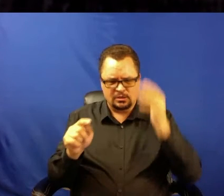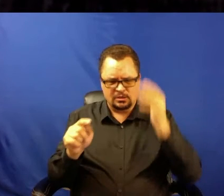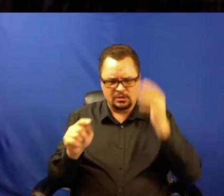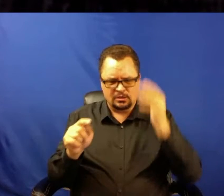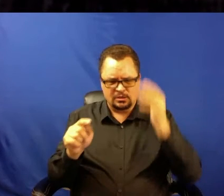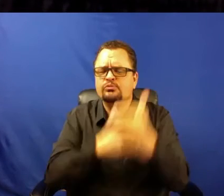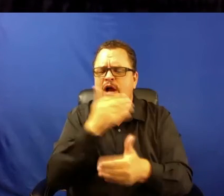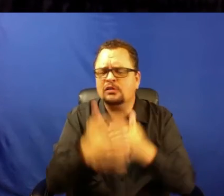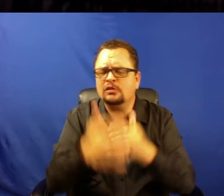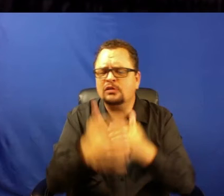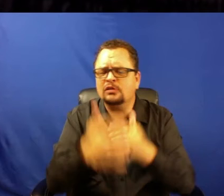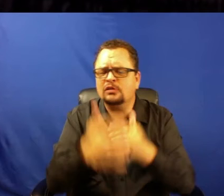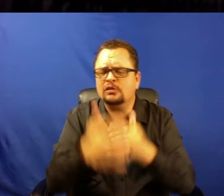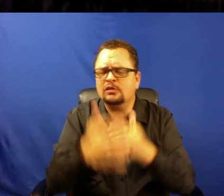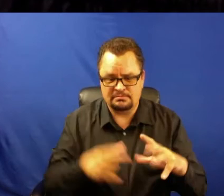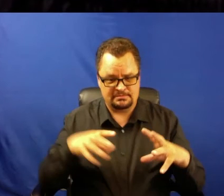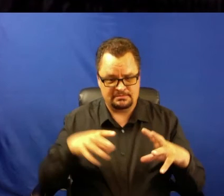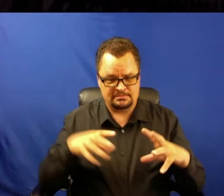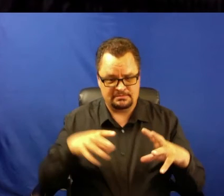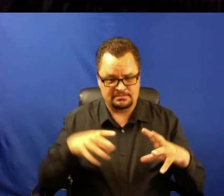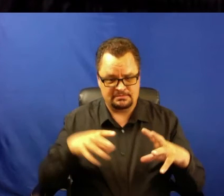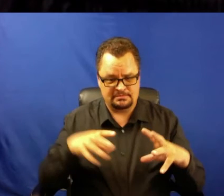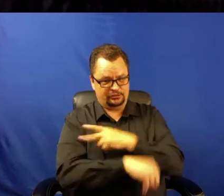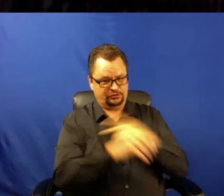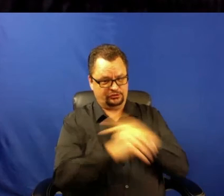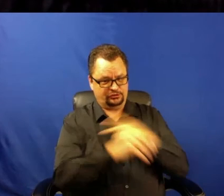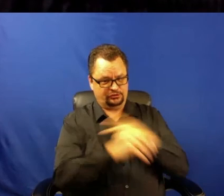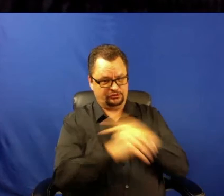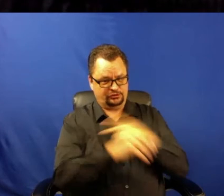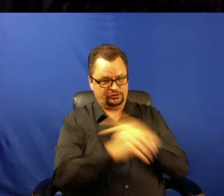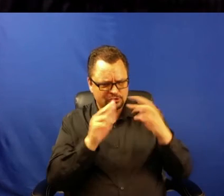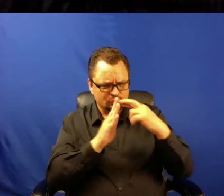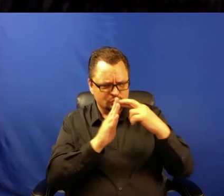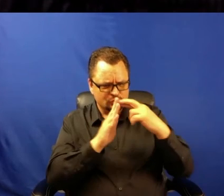patients that are outside of El Paso County in Colorado, as well as